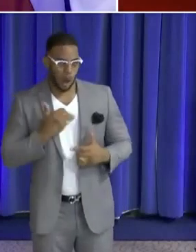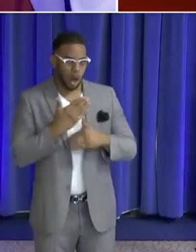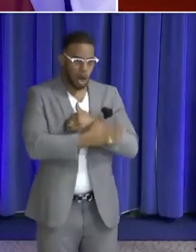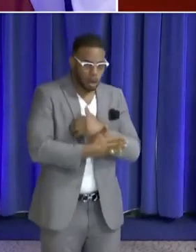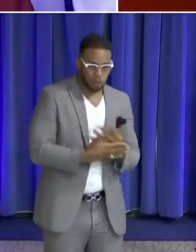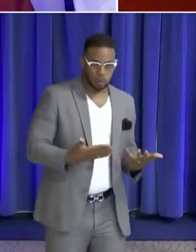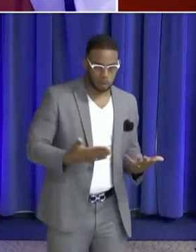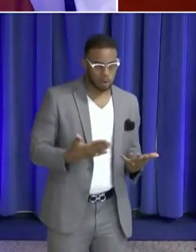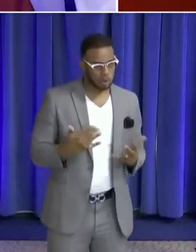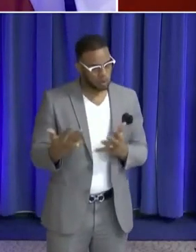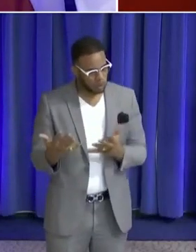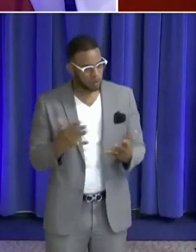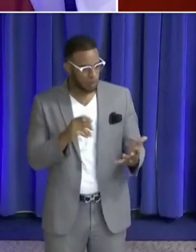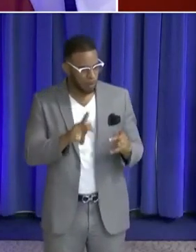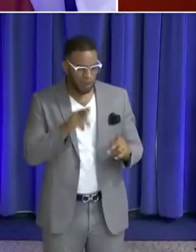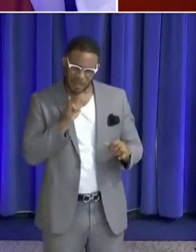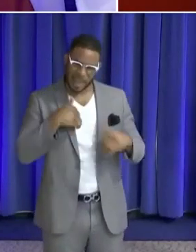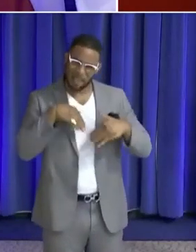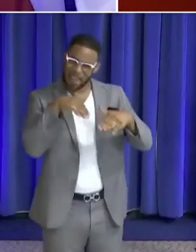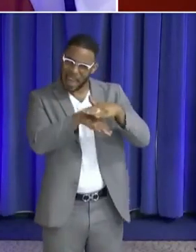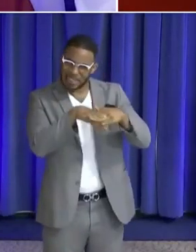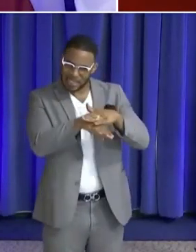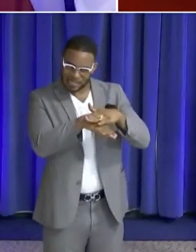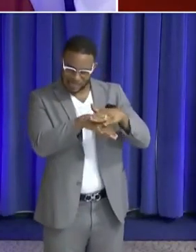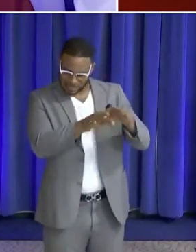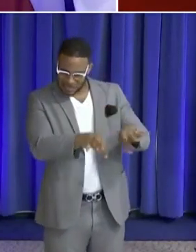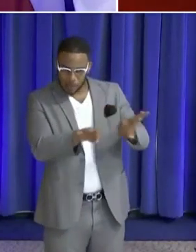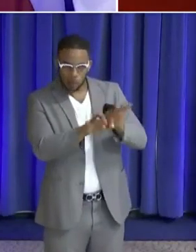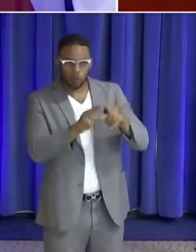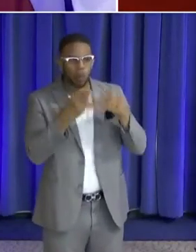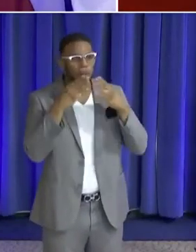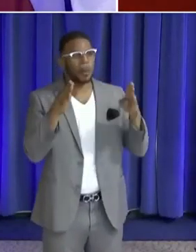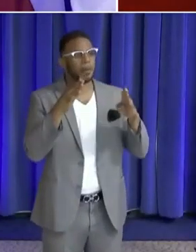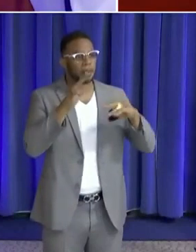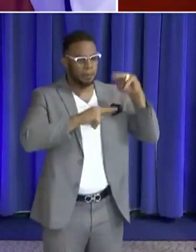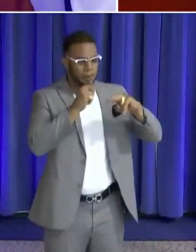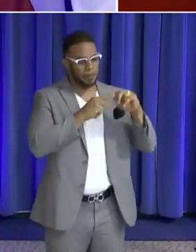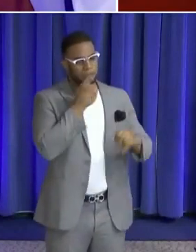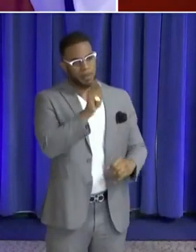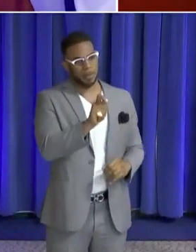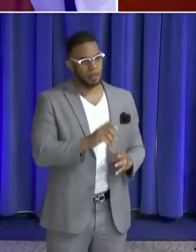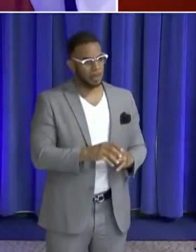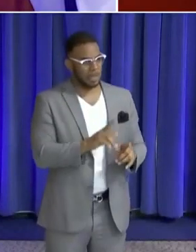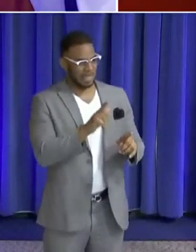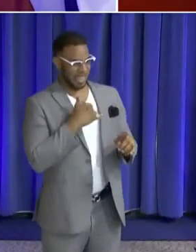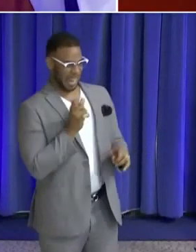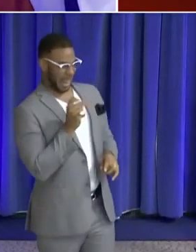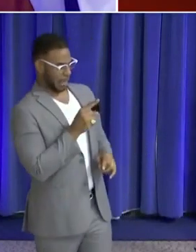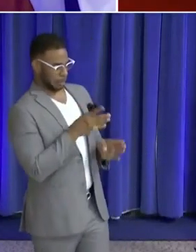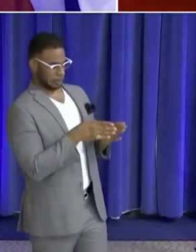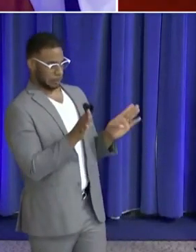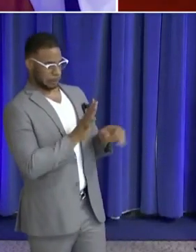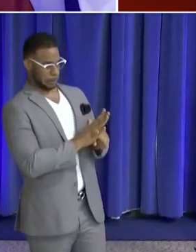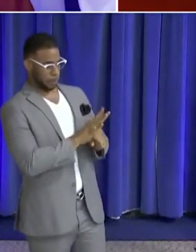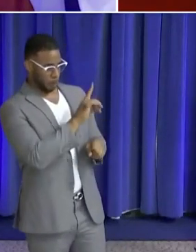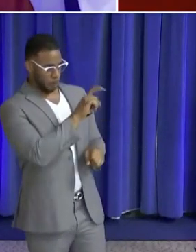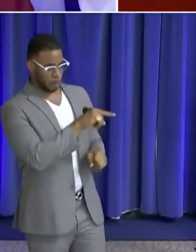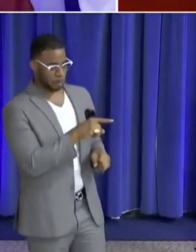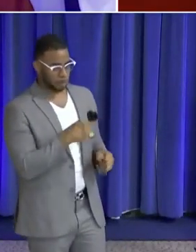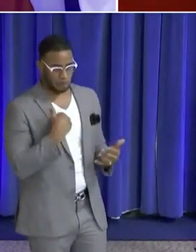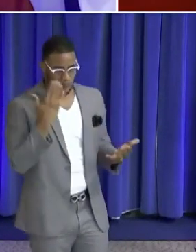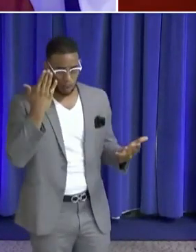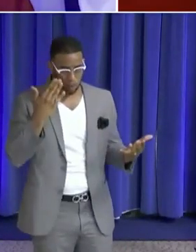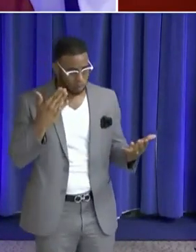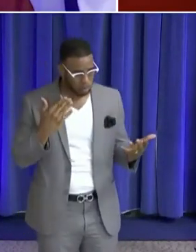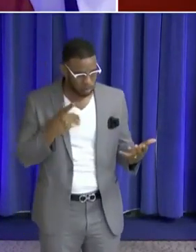country. So people need to have access to our public buildings. And then can I ask, just COVID, I know you